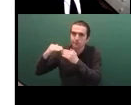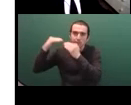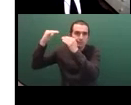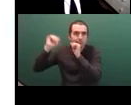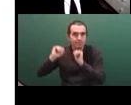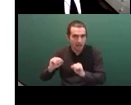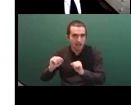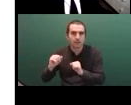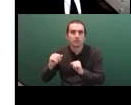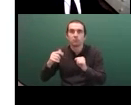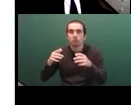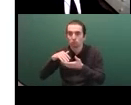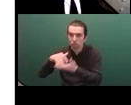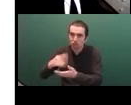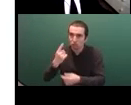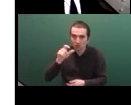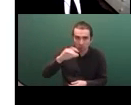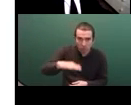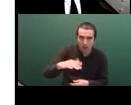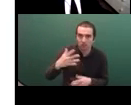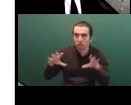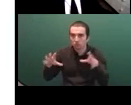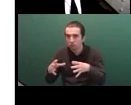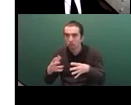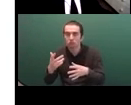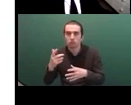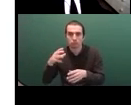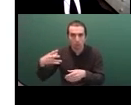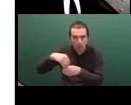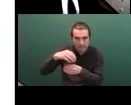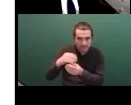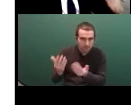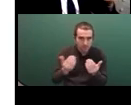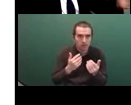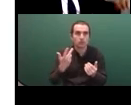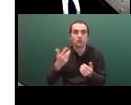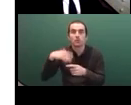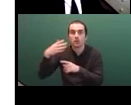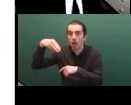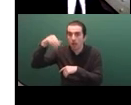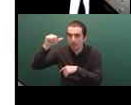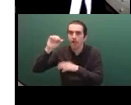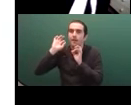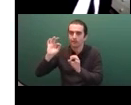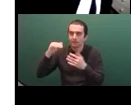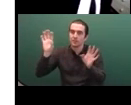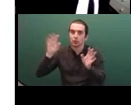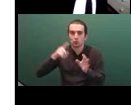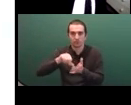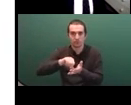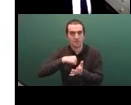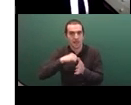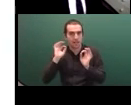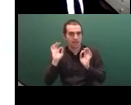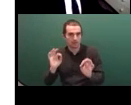teaching them and then going back and getting them to teach all the other teachers. Doesn't work very well. And then also we spend an awful lot of money and time